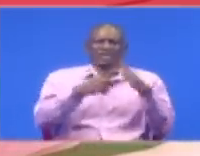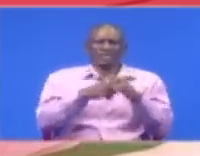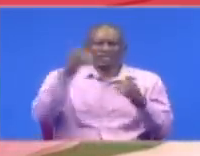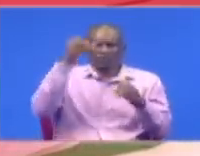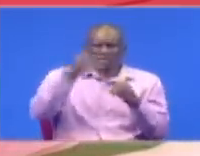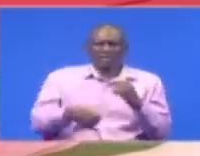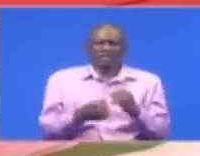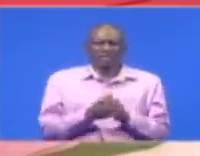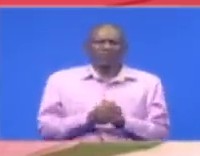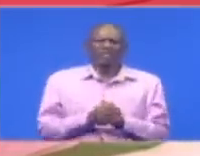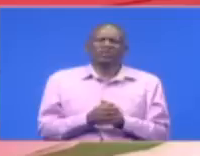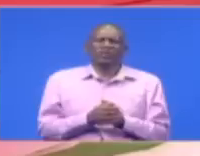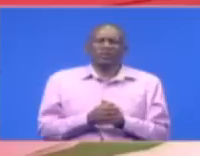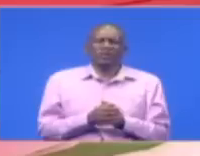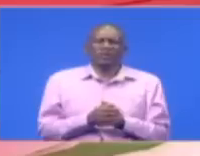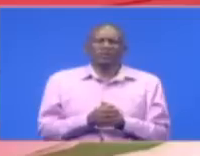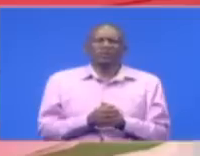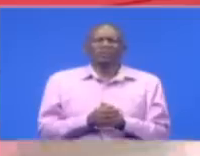last.